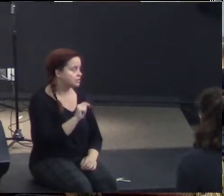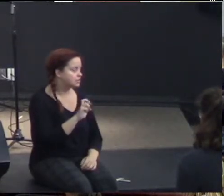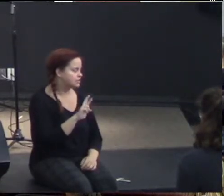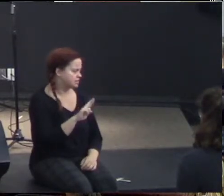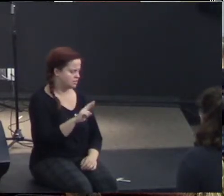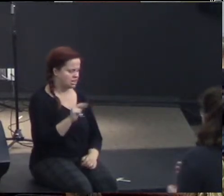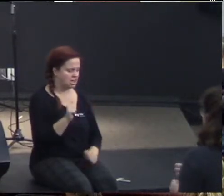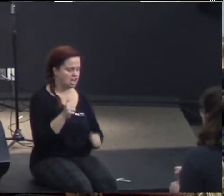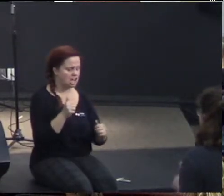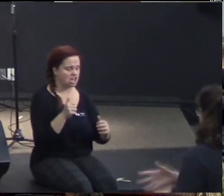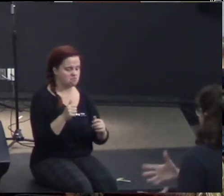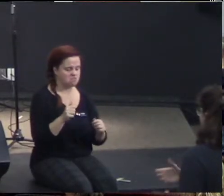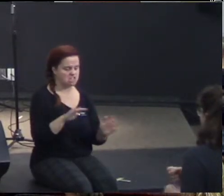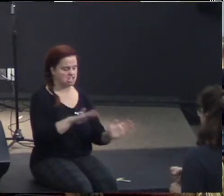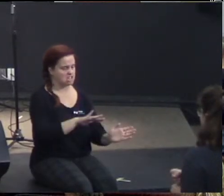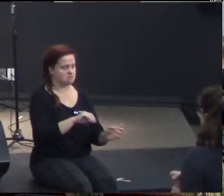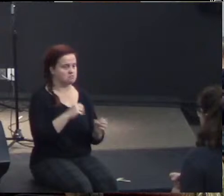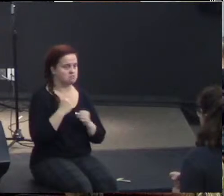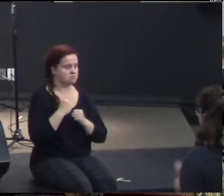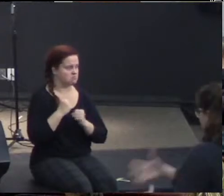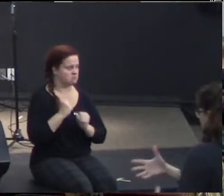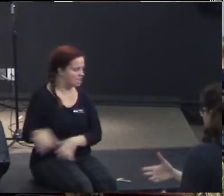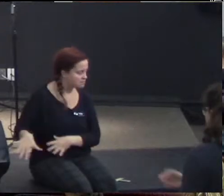You are a stumbling block to me.